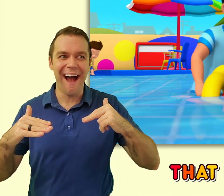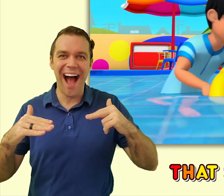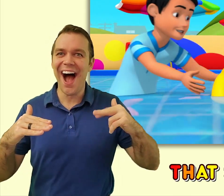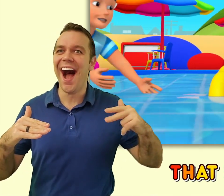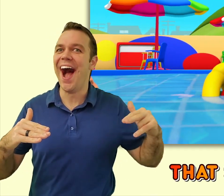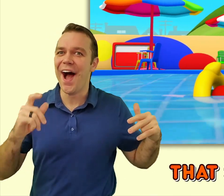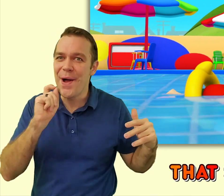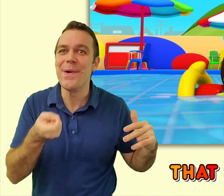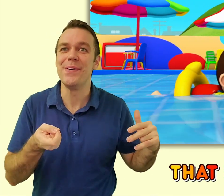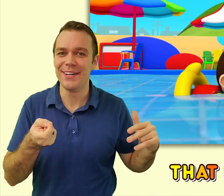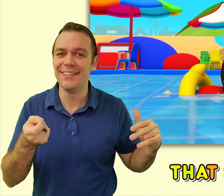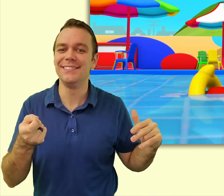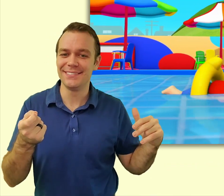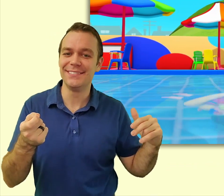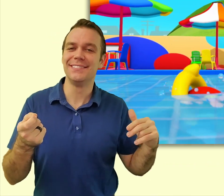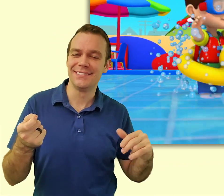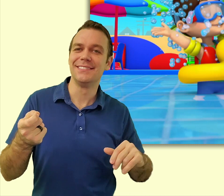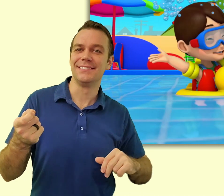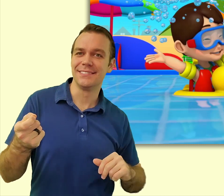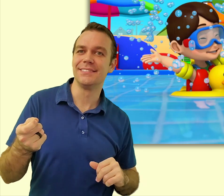that swimming's neat.